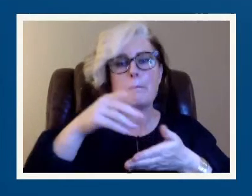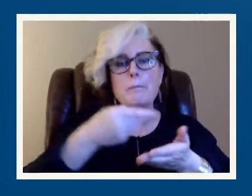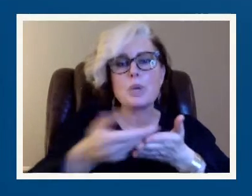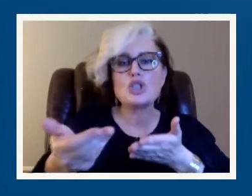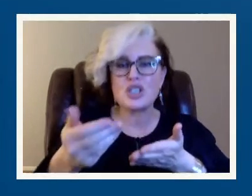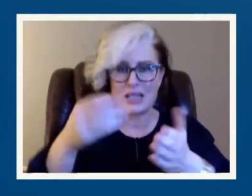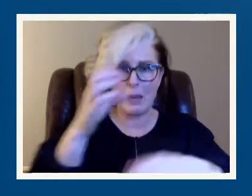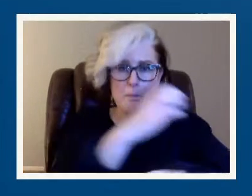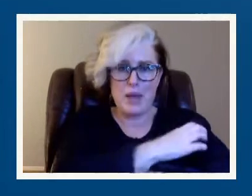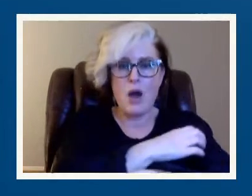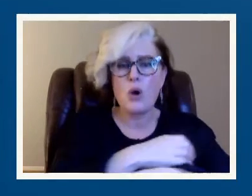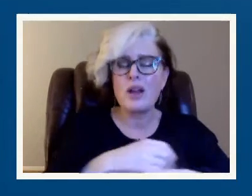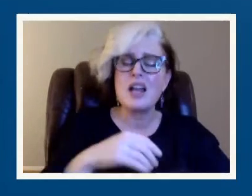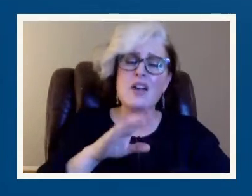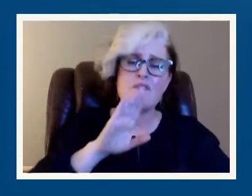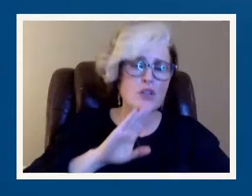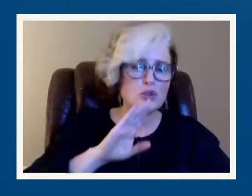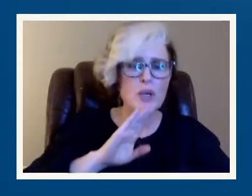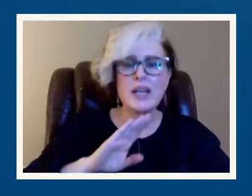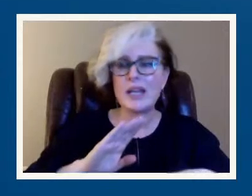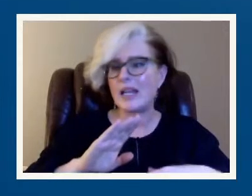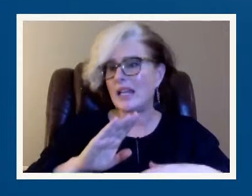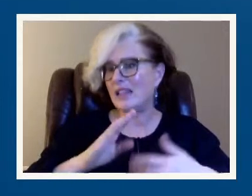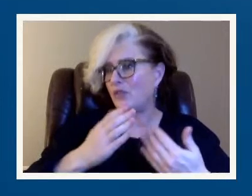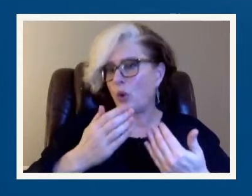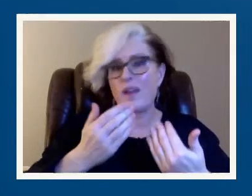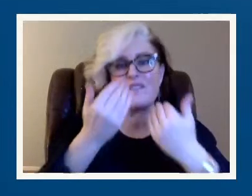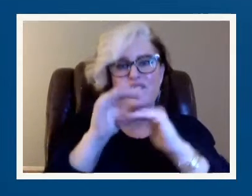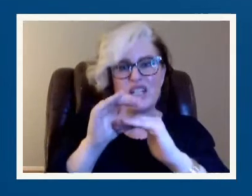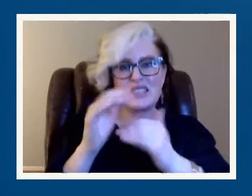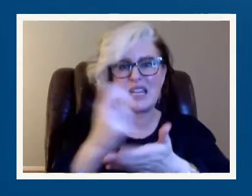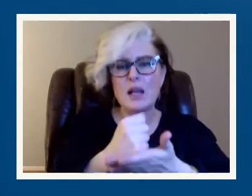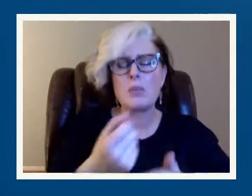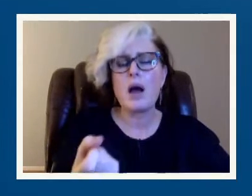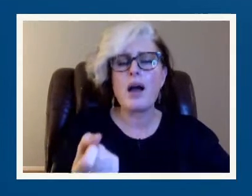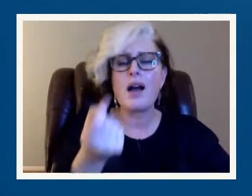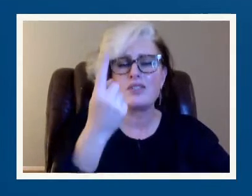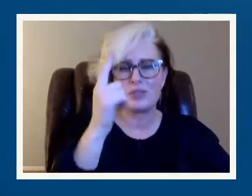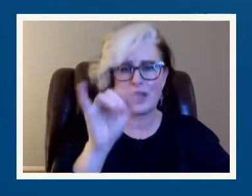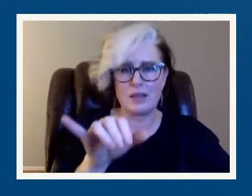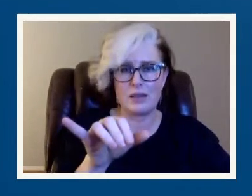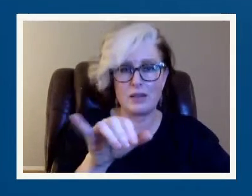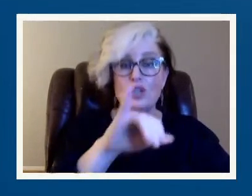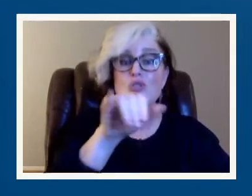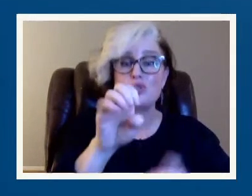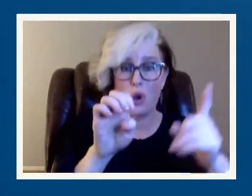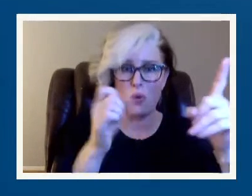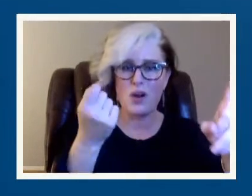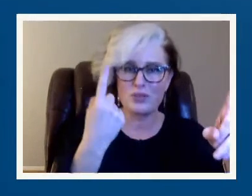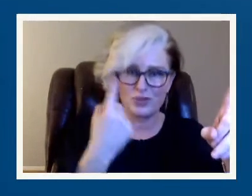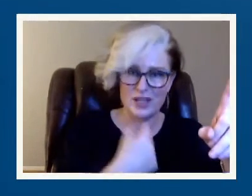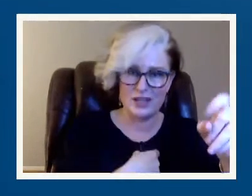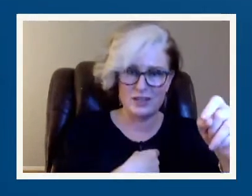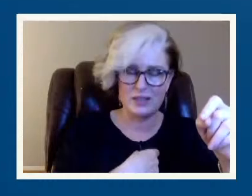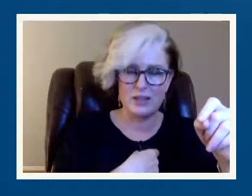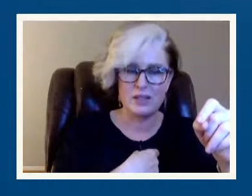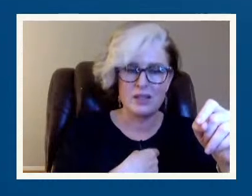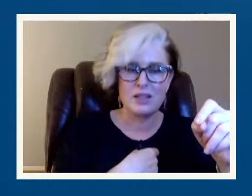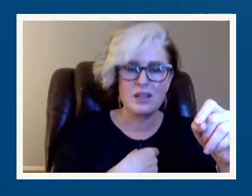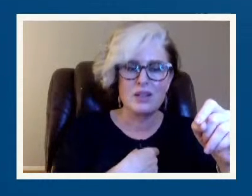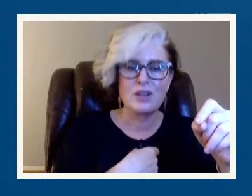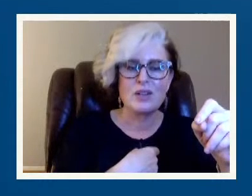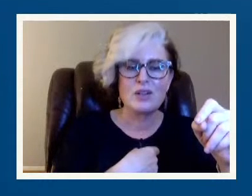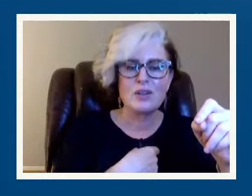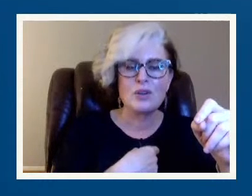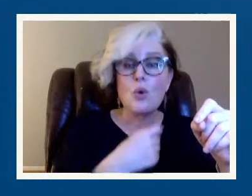frustrating and scary if you're on a fixed income. I get it. So does Joe. But the question is, who's